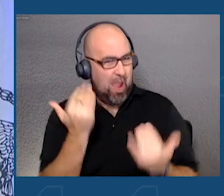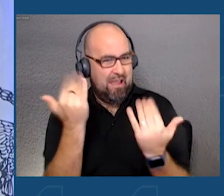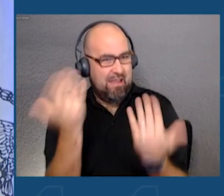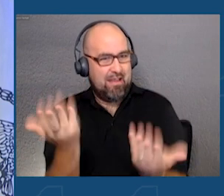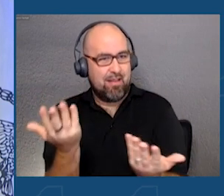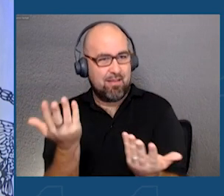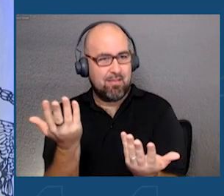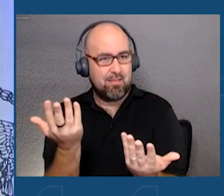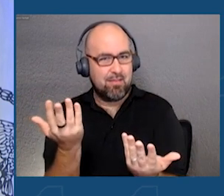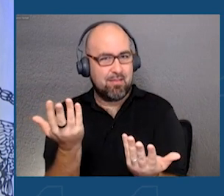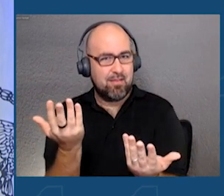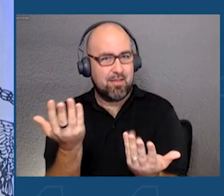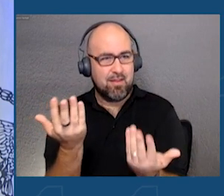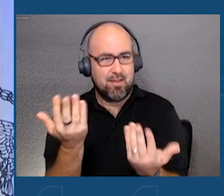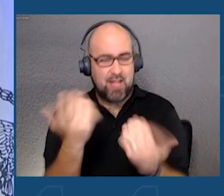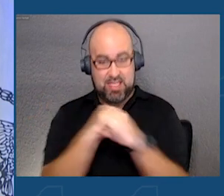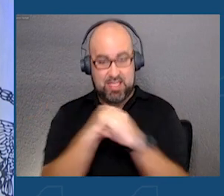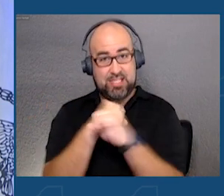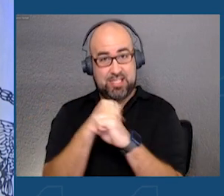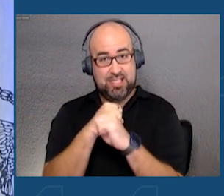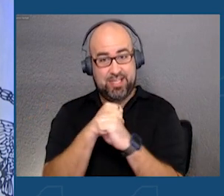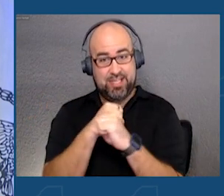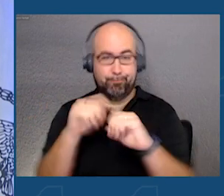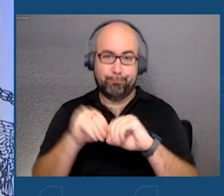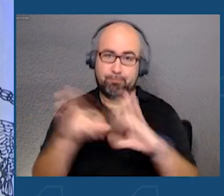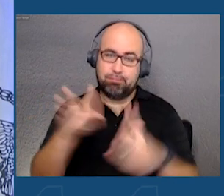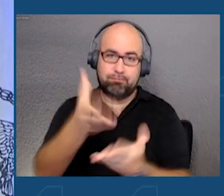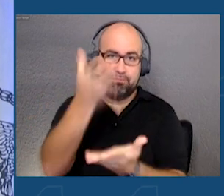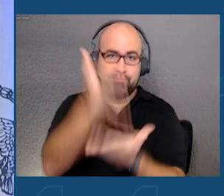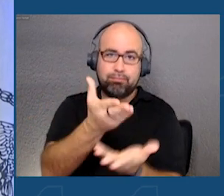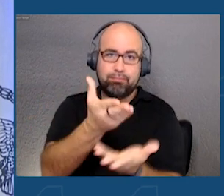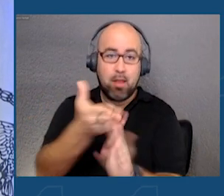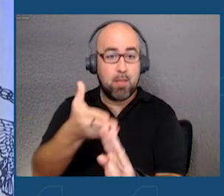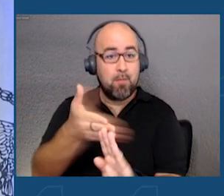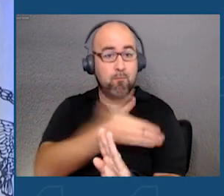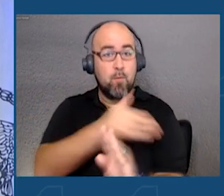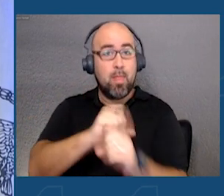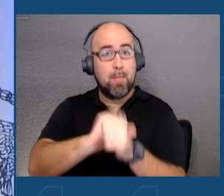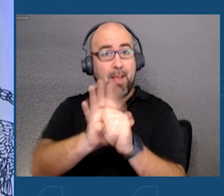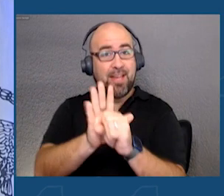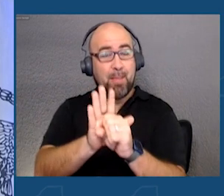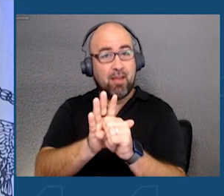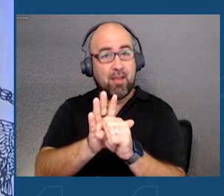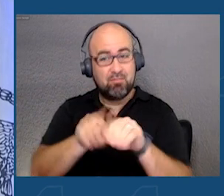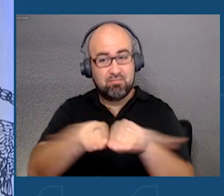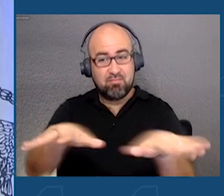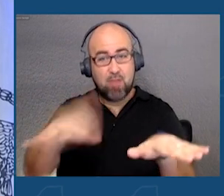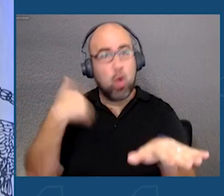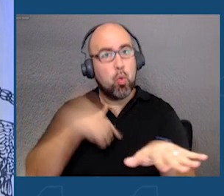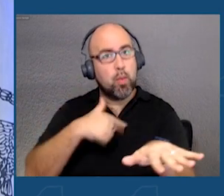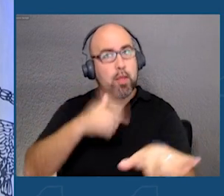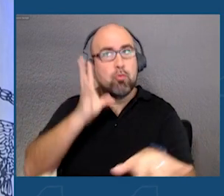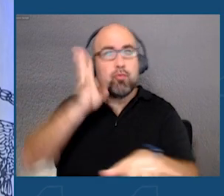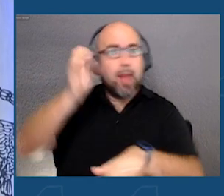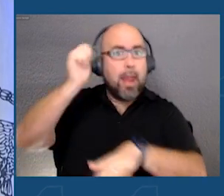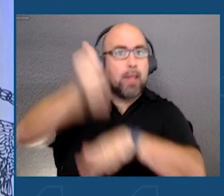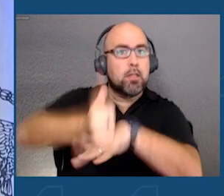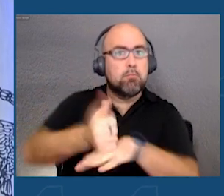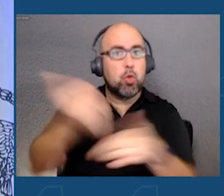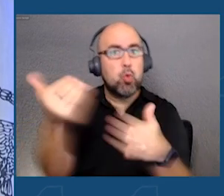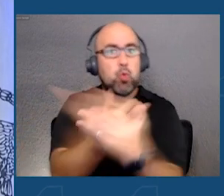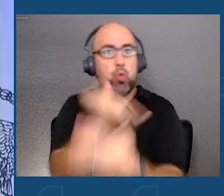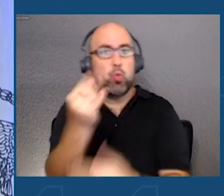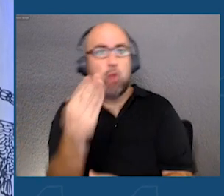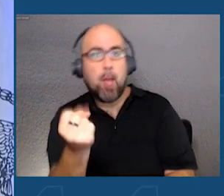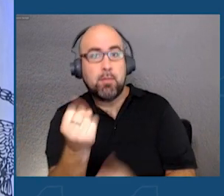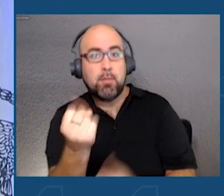The statistic that says it all is that before the pandemic, we created jobs. We're still creating jobs. Stephen